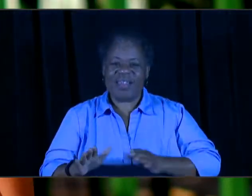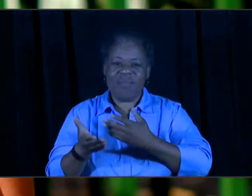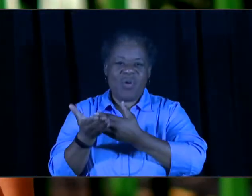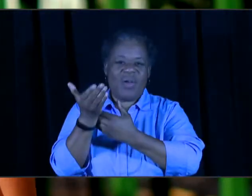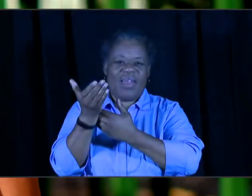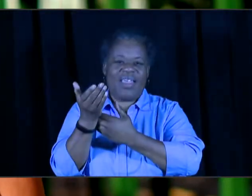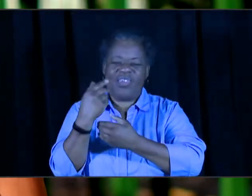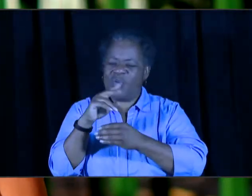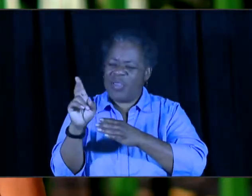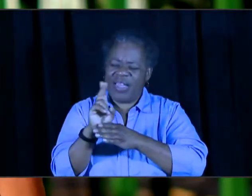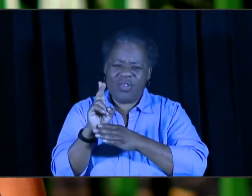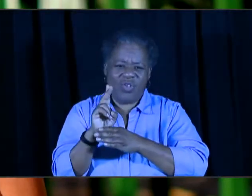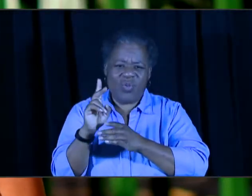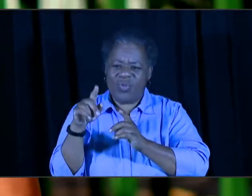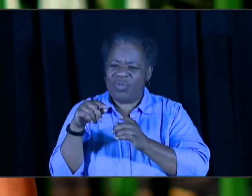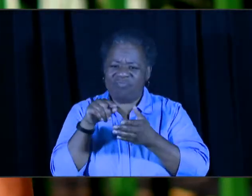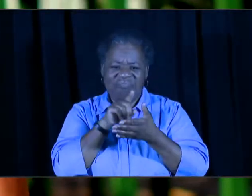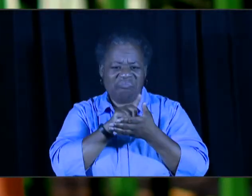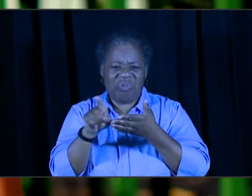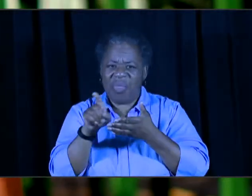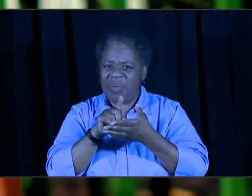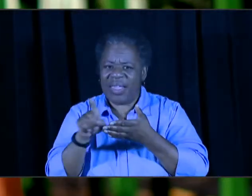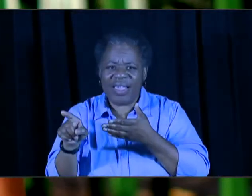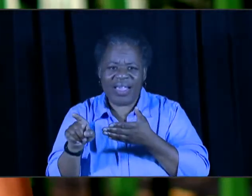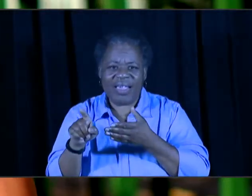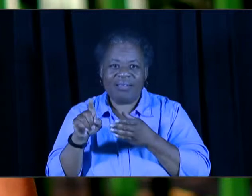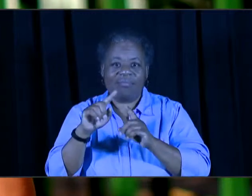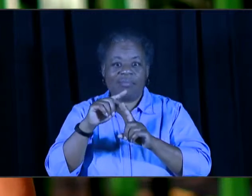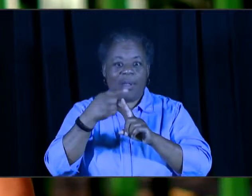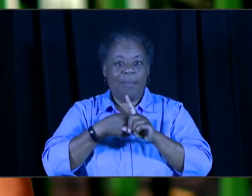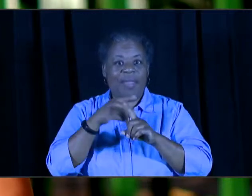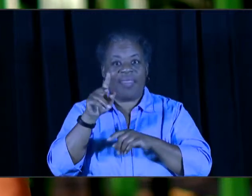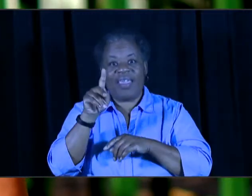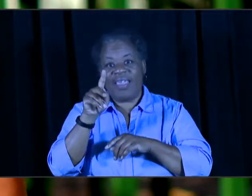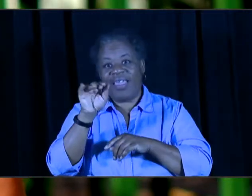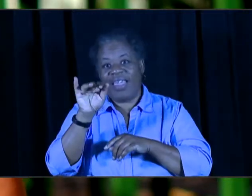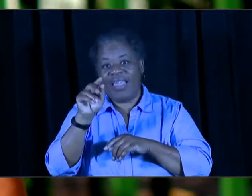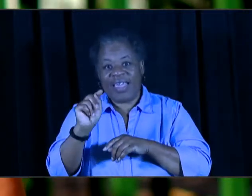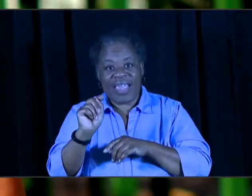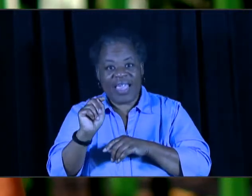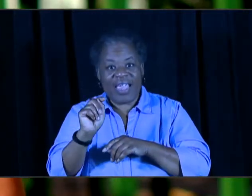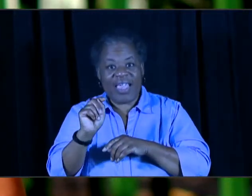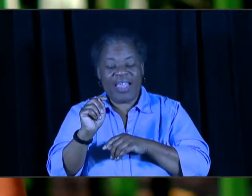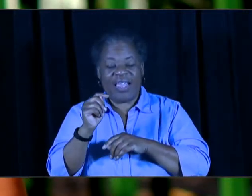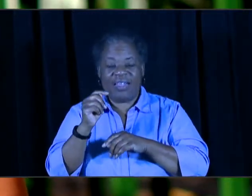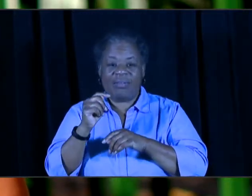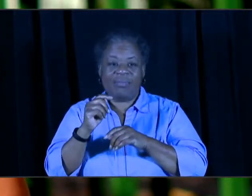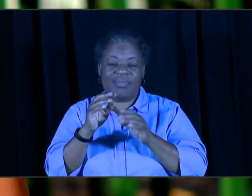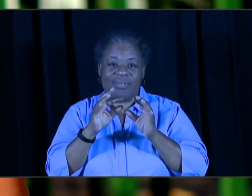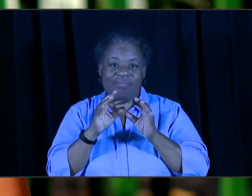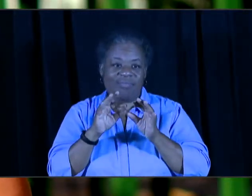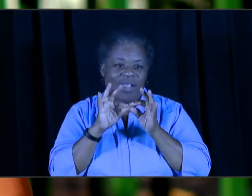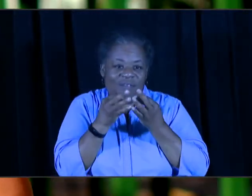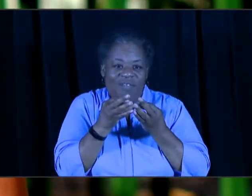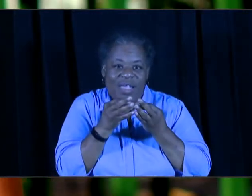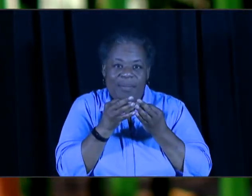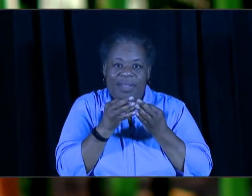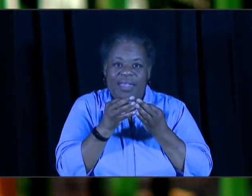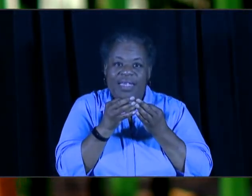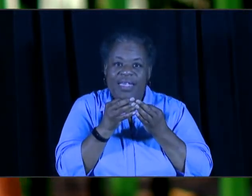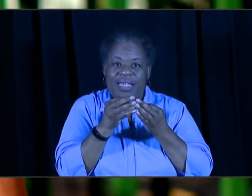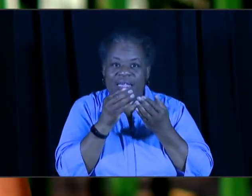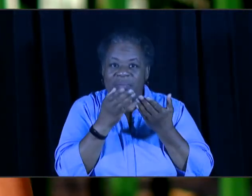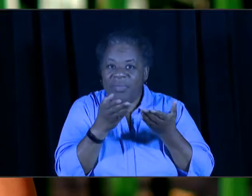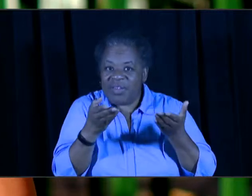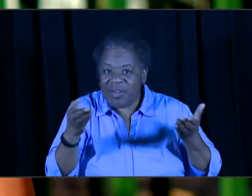use anytime during the week, along with a monthly kit to work through some family small group materials each week. We'll also